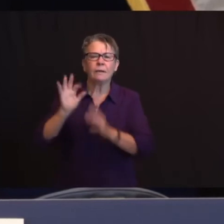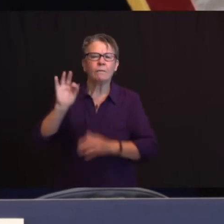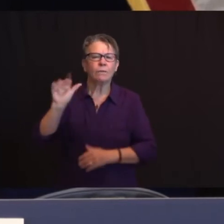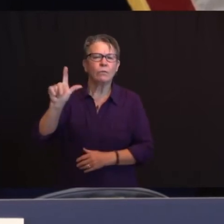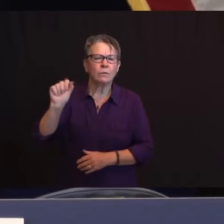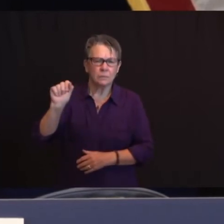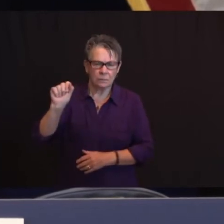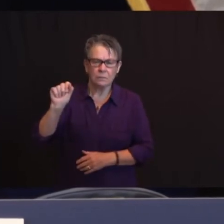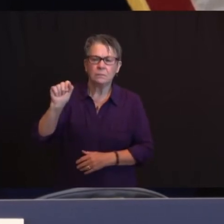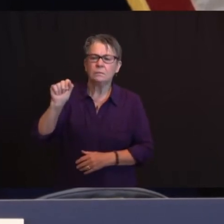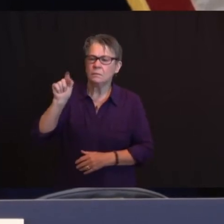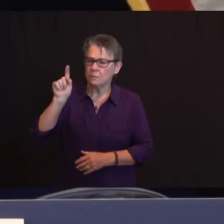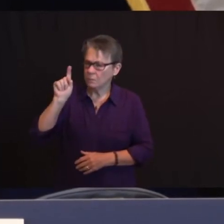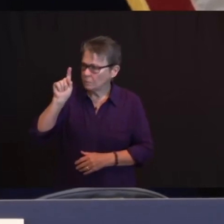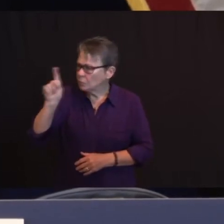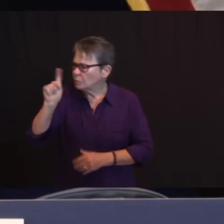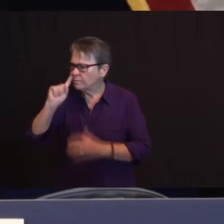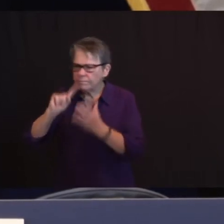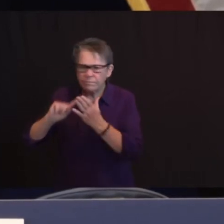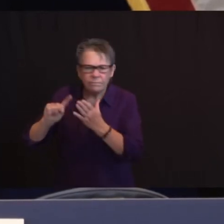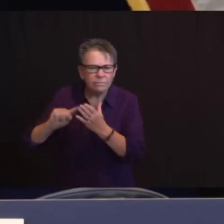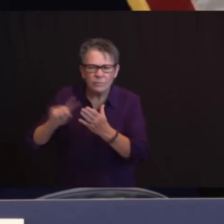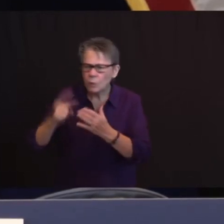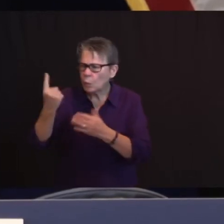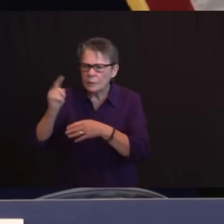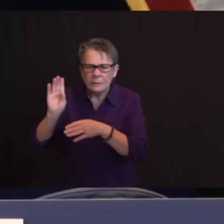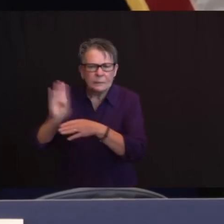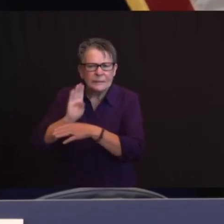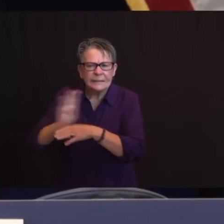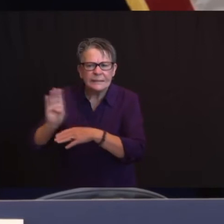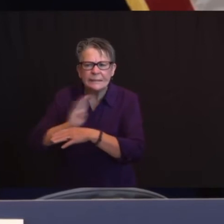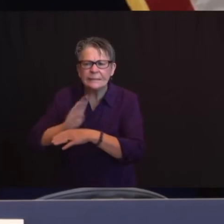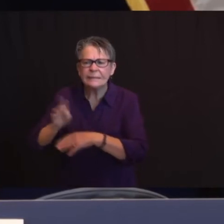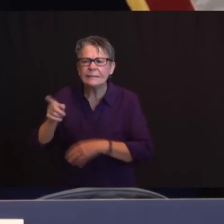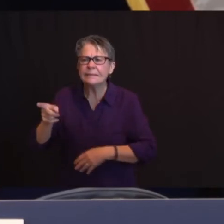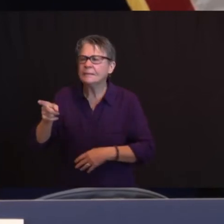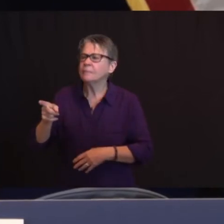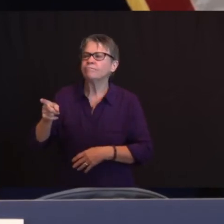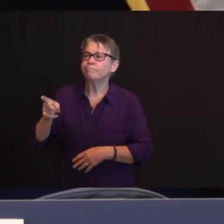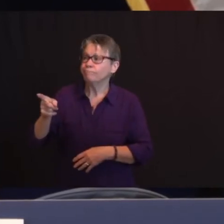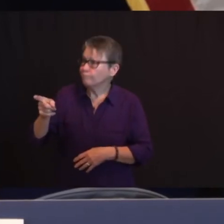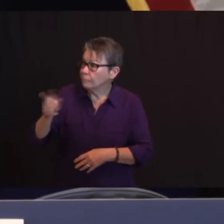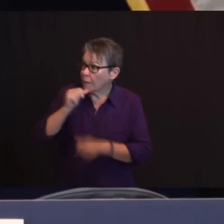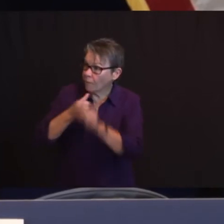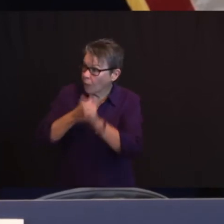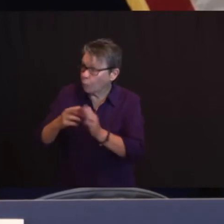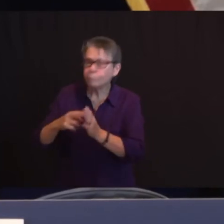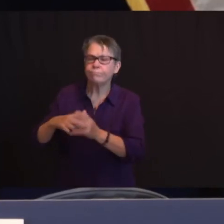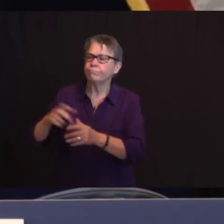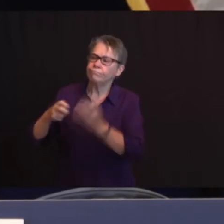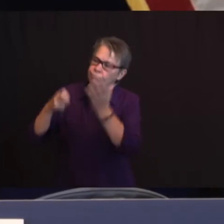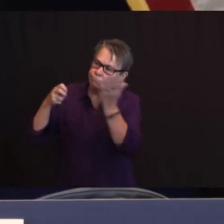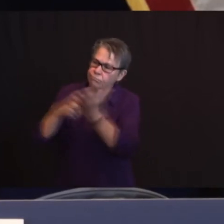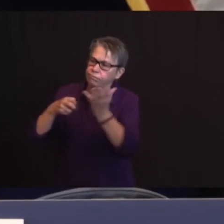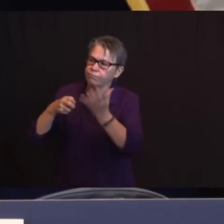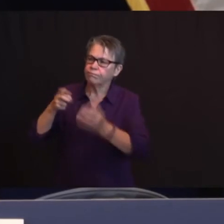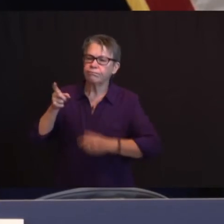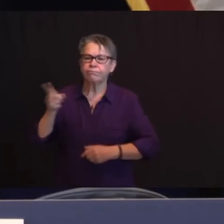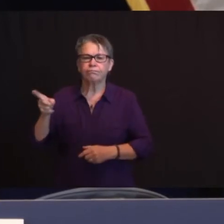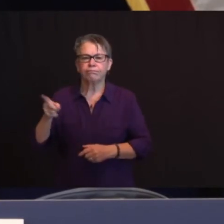deeper dive investigation, that owner was cited with 2 additional violations based upon previous